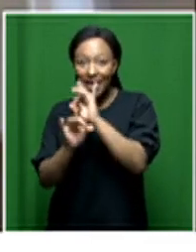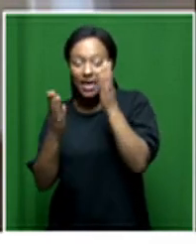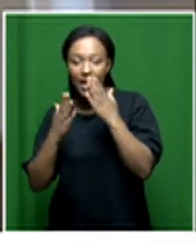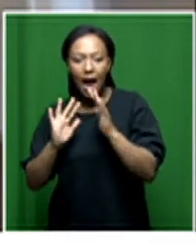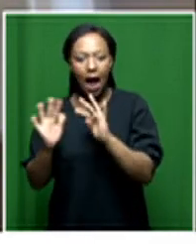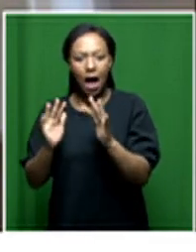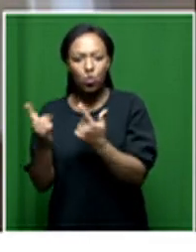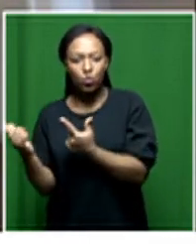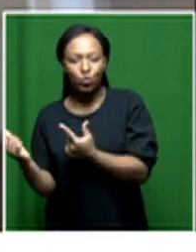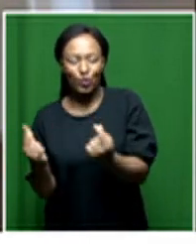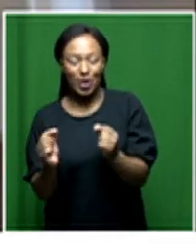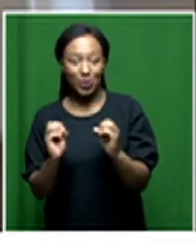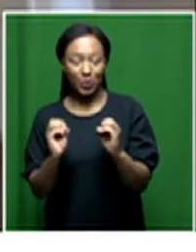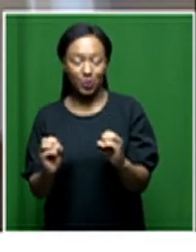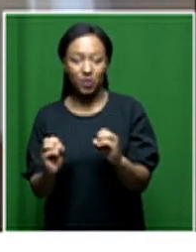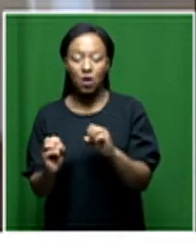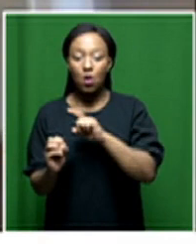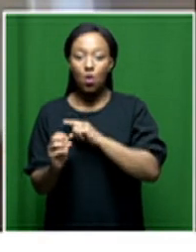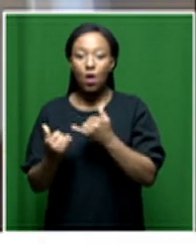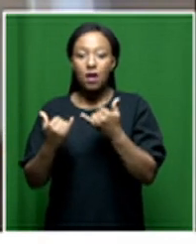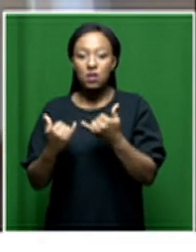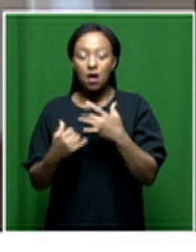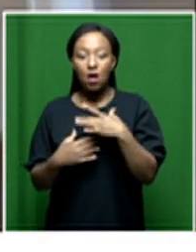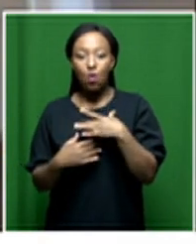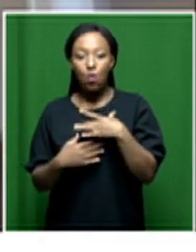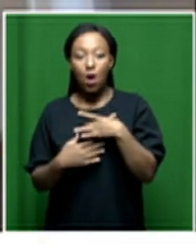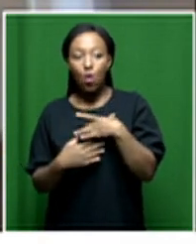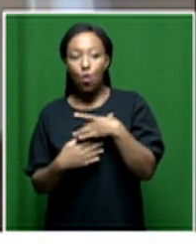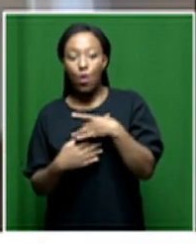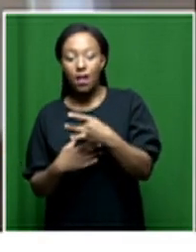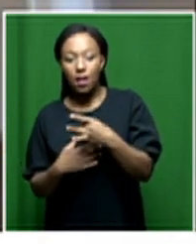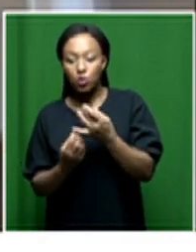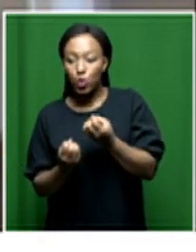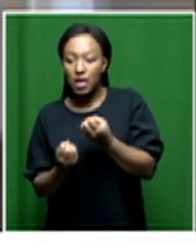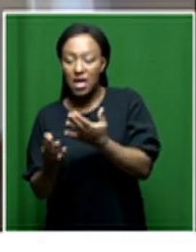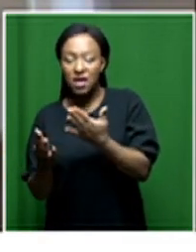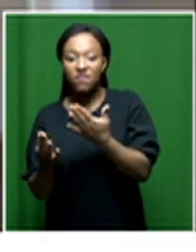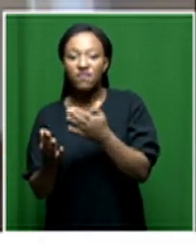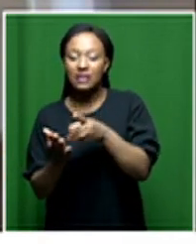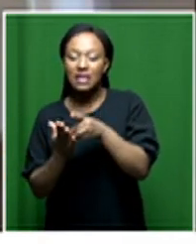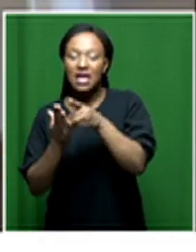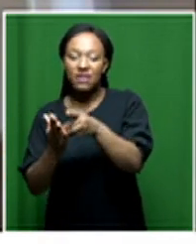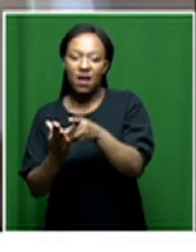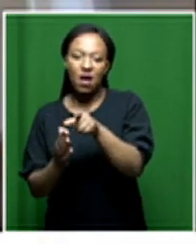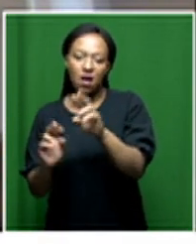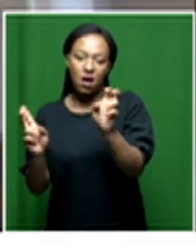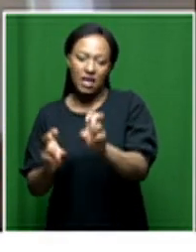go about this, particularly when it comes to what we call wheeling across the grid or delivering of the pizza. So